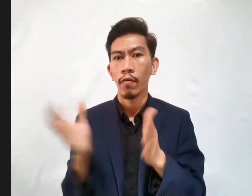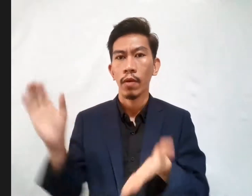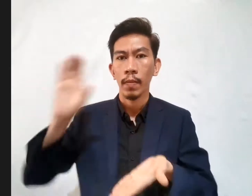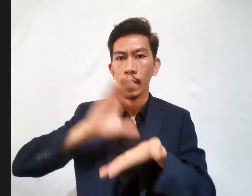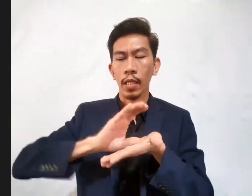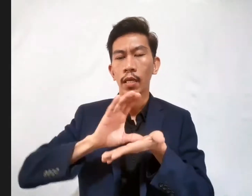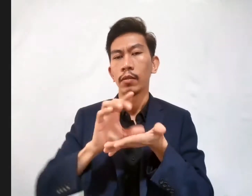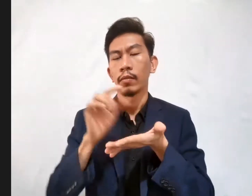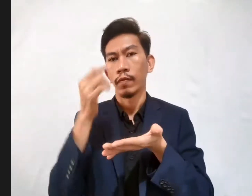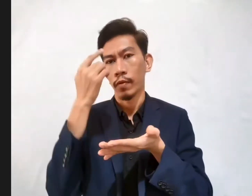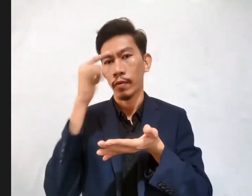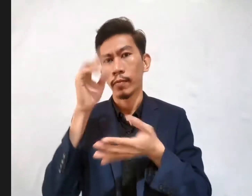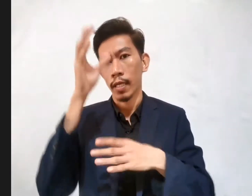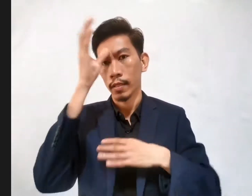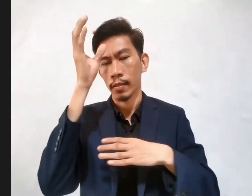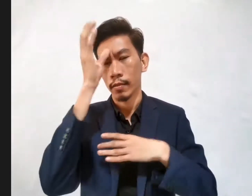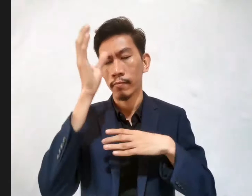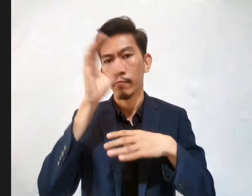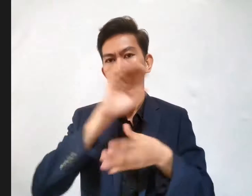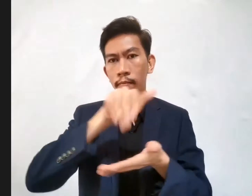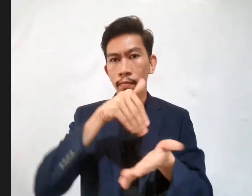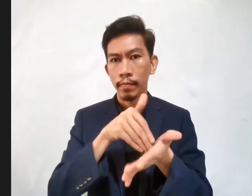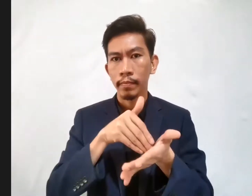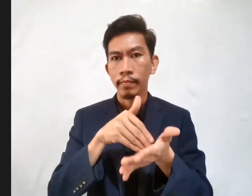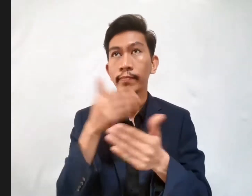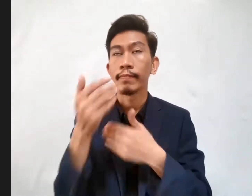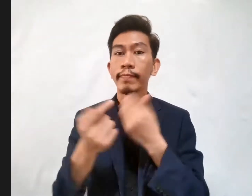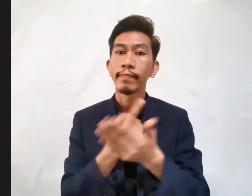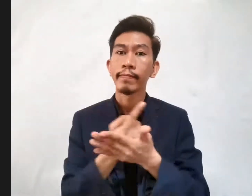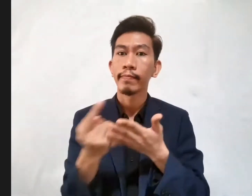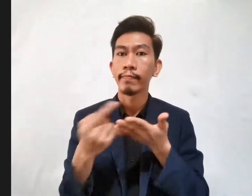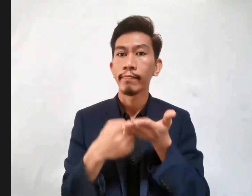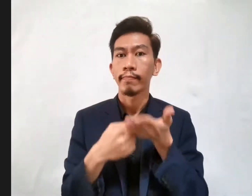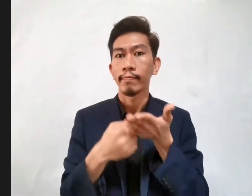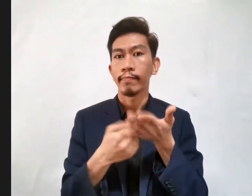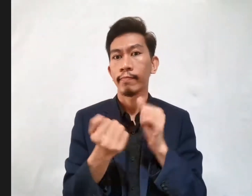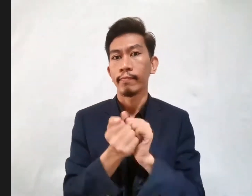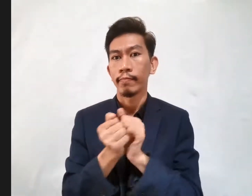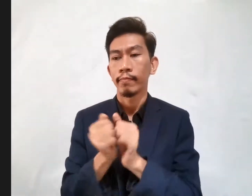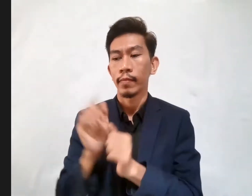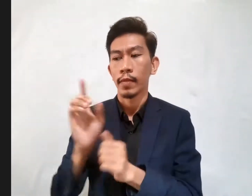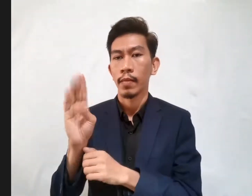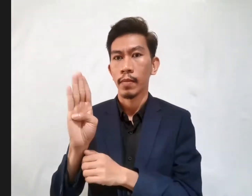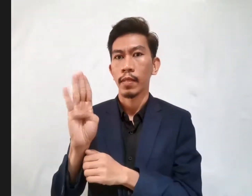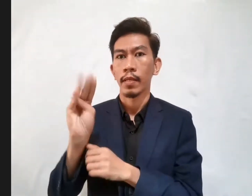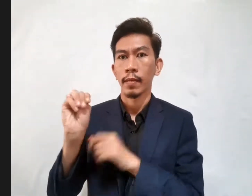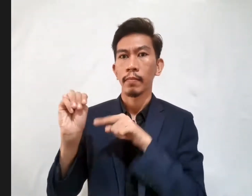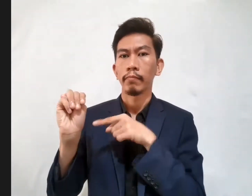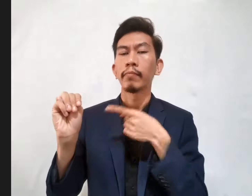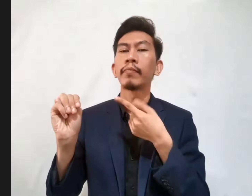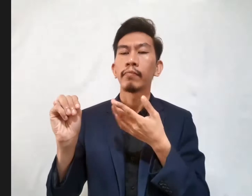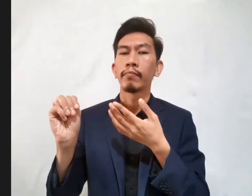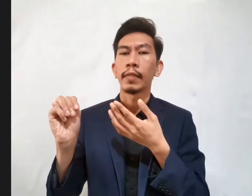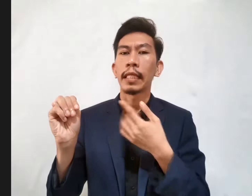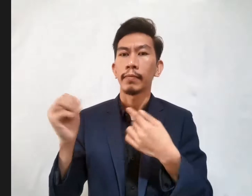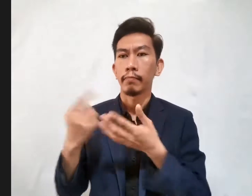cancer center. And next week, we will be talking with the DBM, and I will make sure that these will be